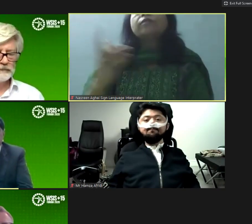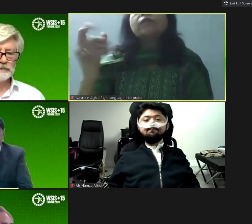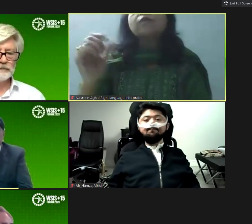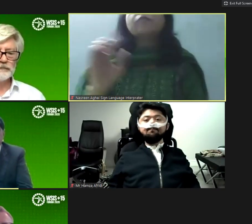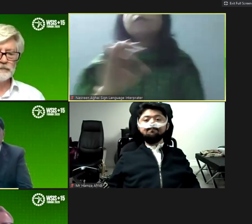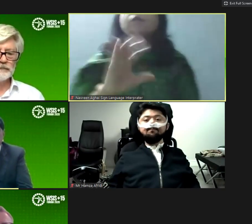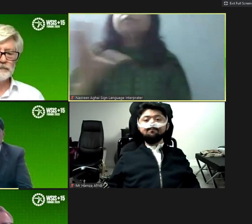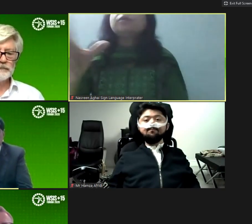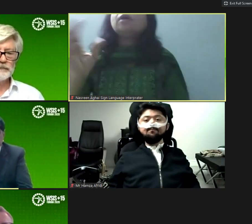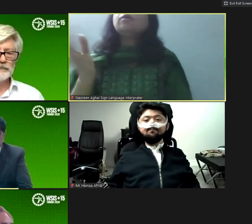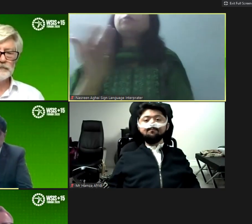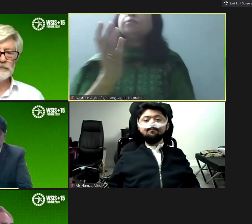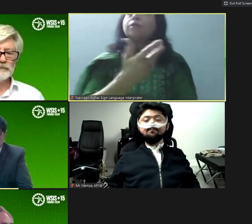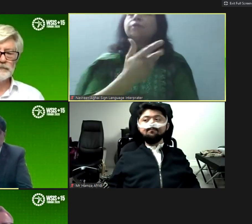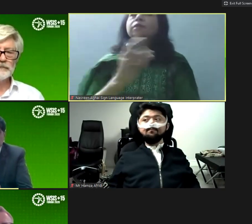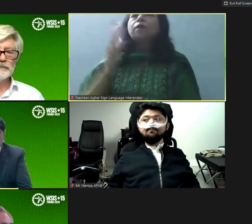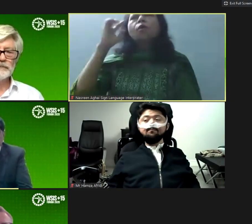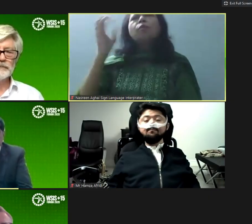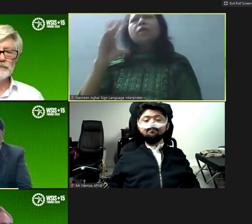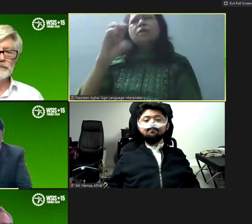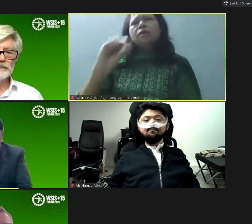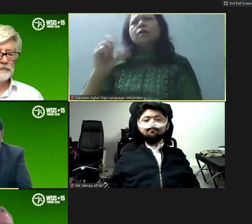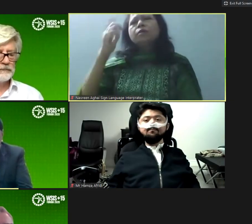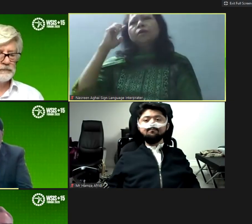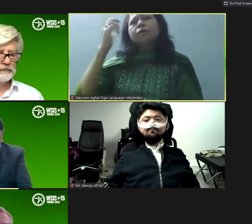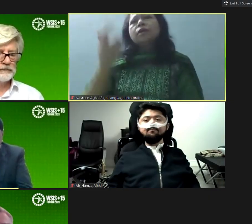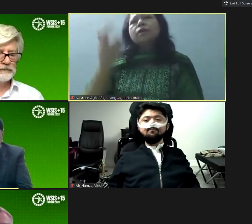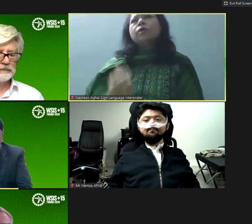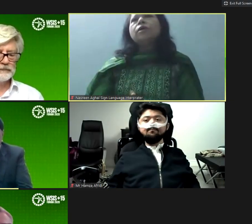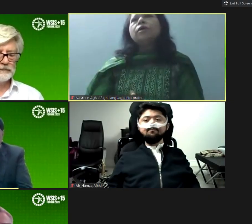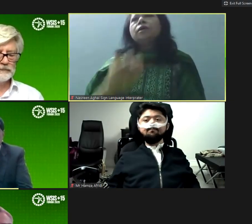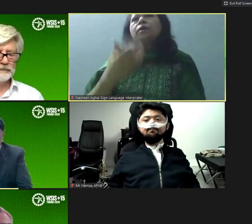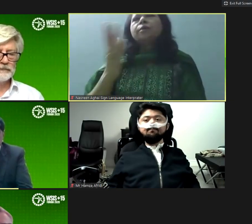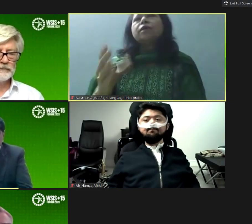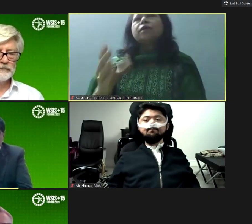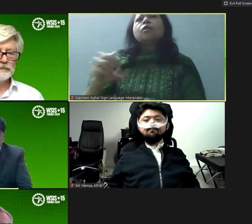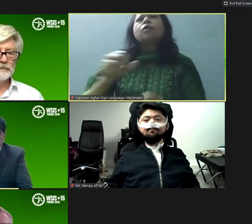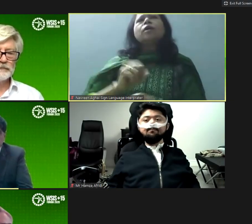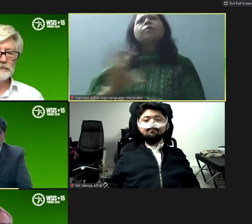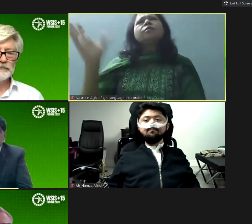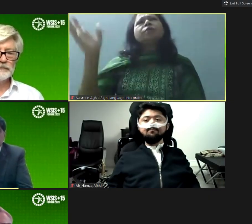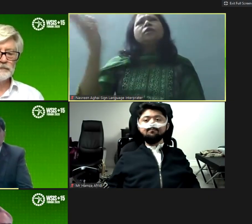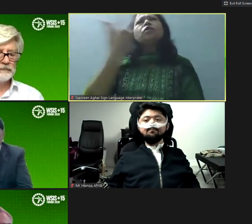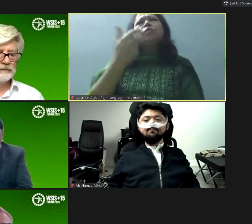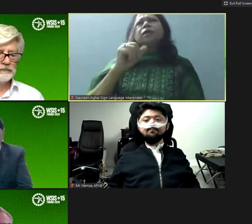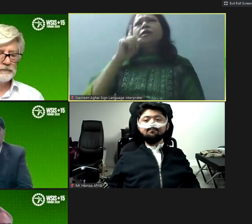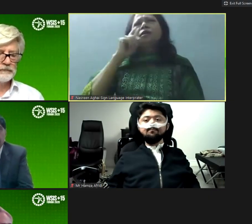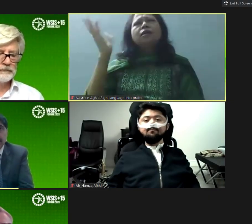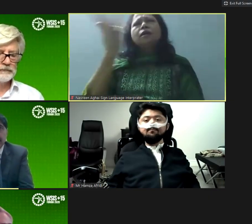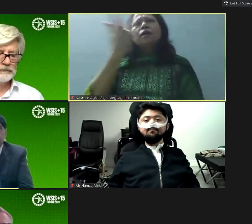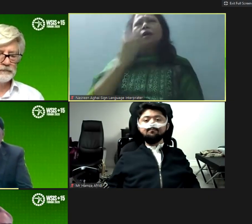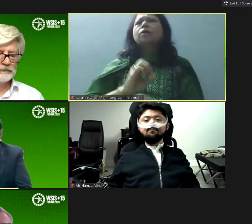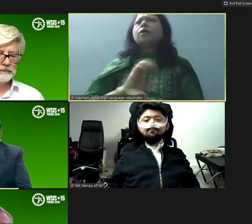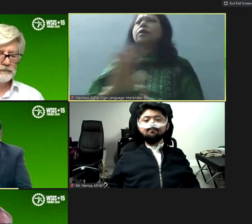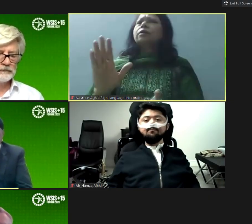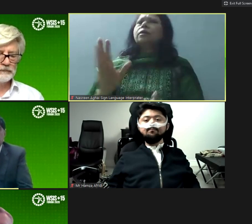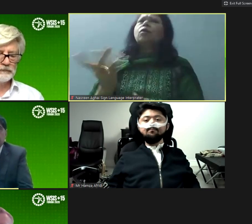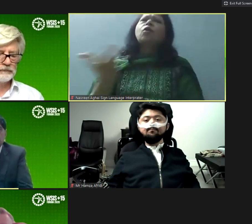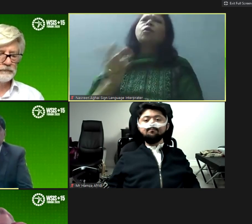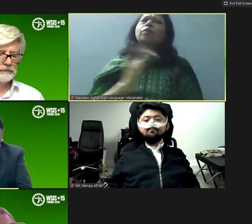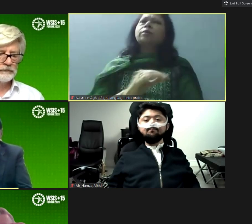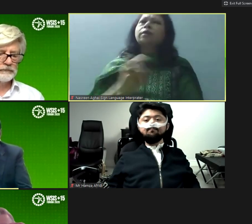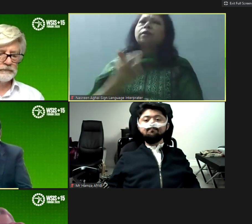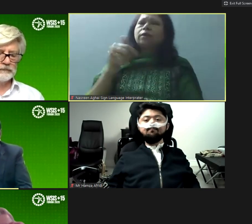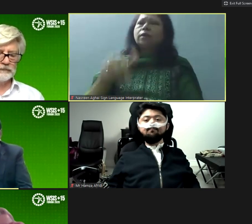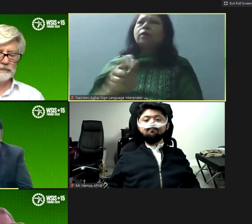account of several of their other deprivations, be it the social, economic, or gender-related things. So